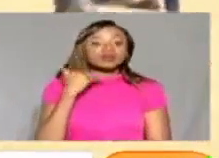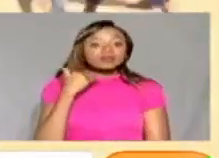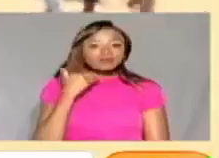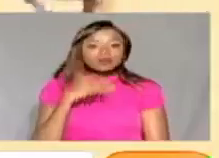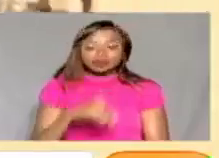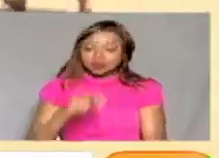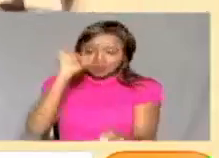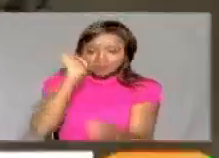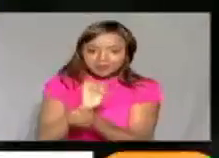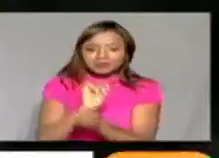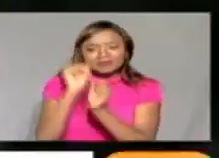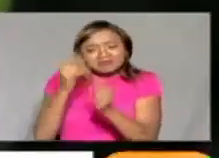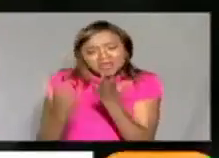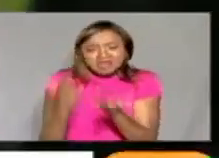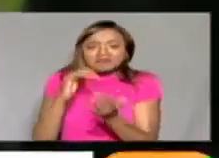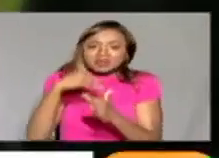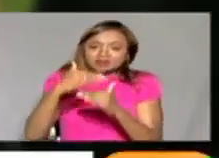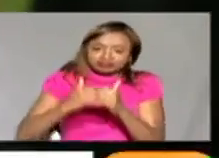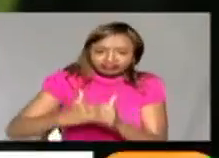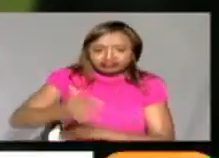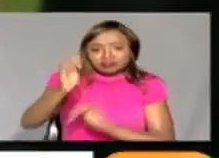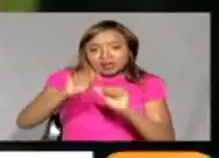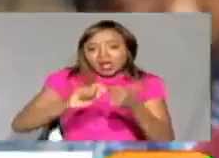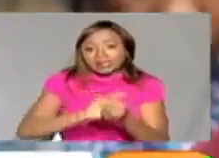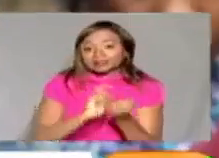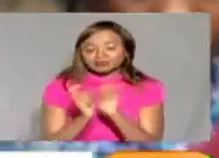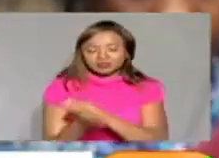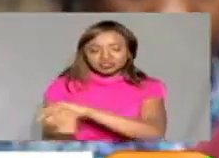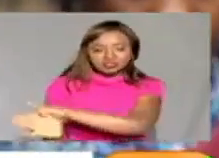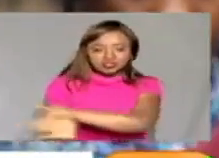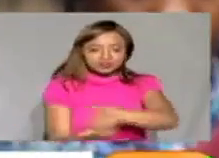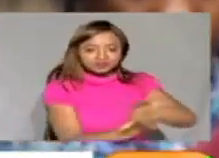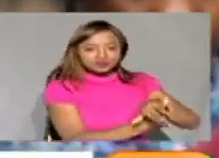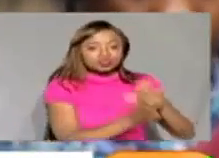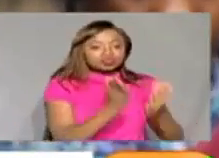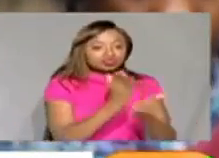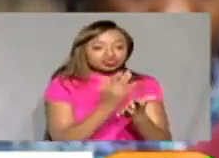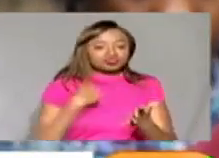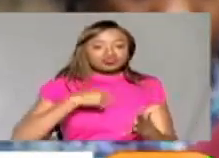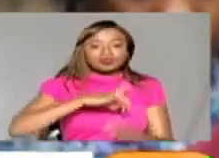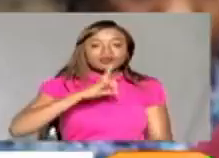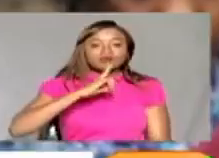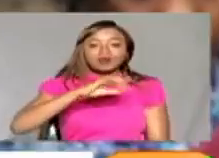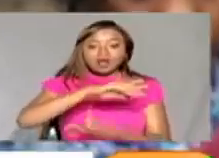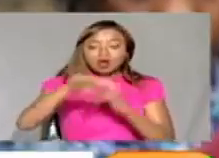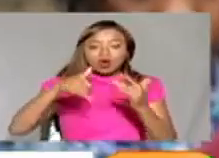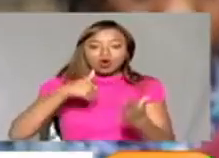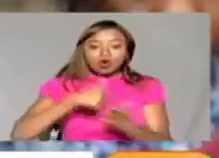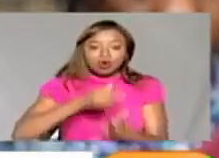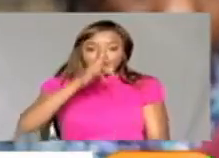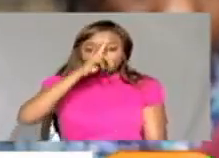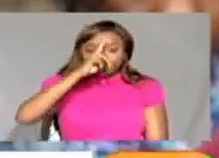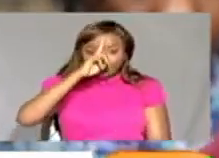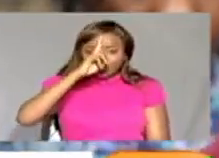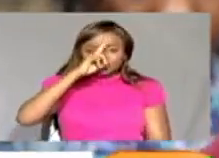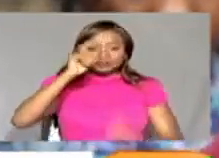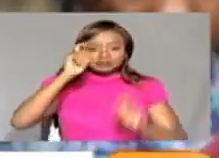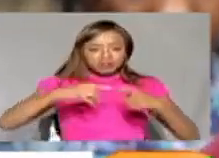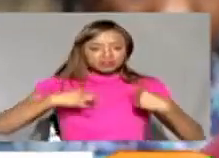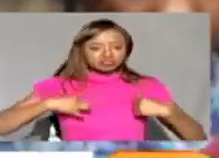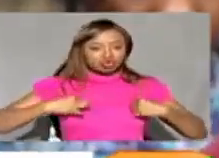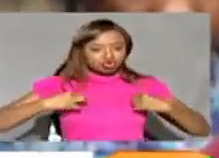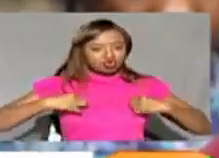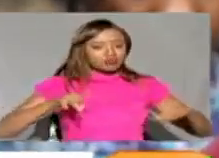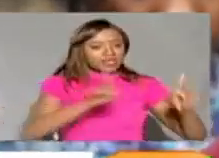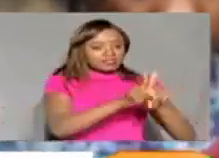waelimishwe, wanaweza kureform. Now that despite the positive efforts, commanding that all officers should wear uniforms while they're on duty, disbanding